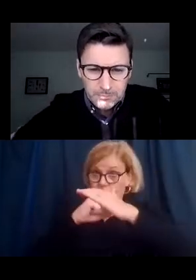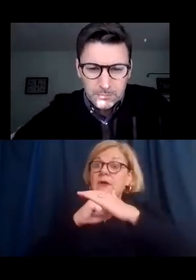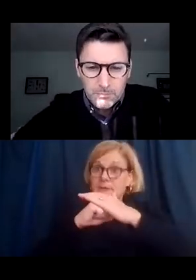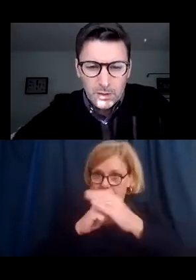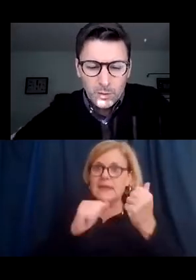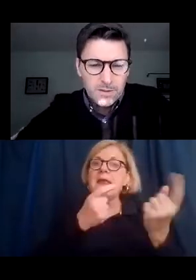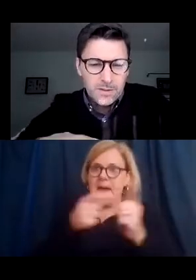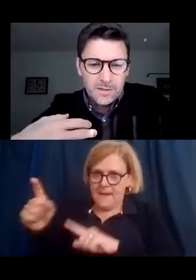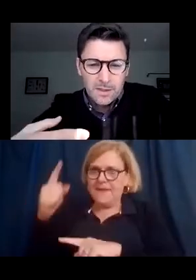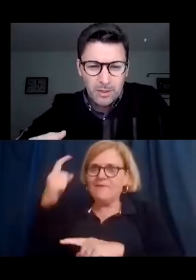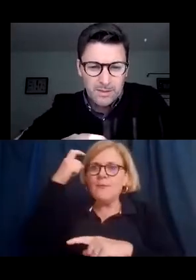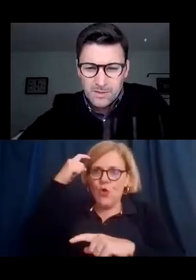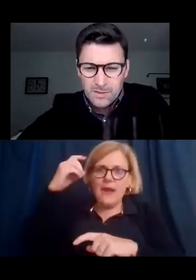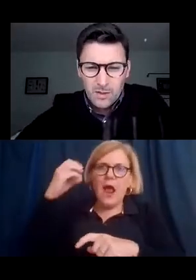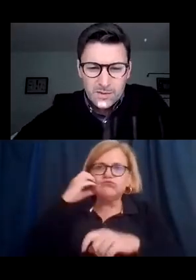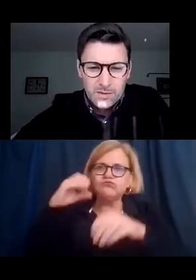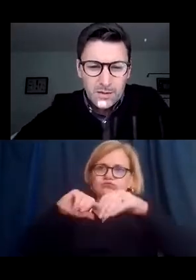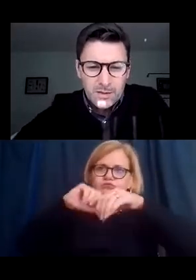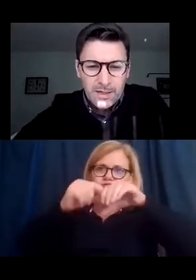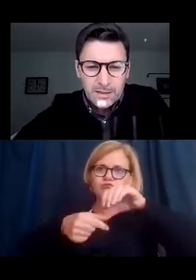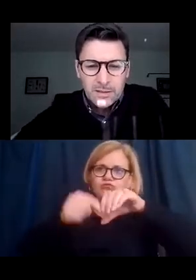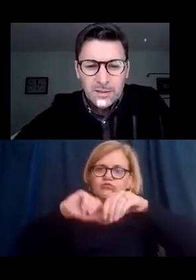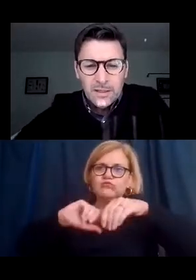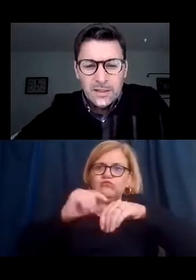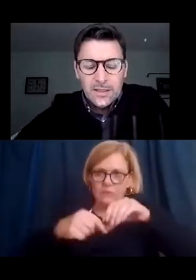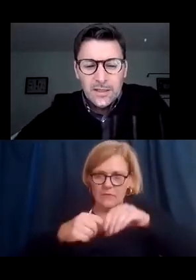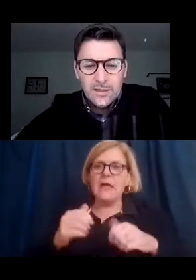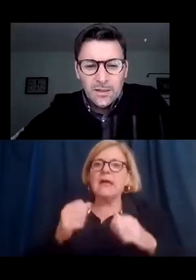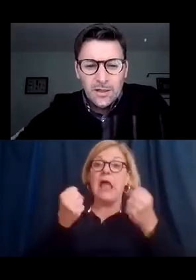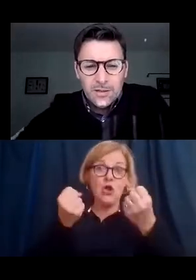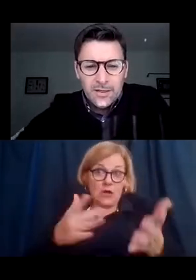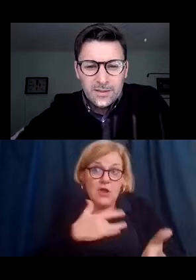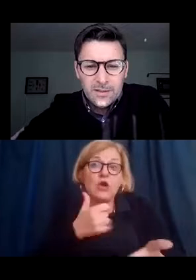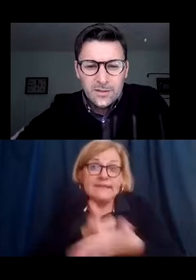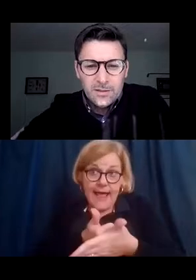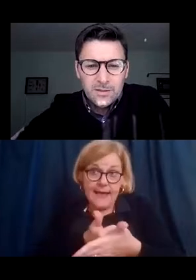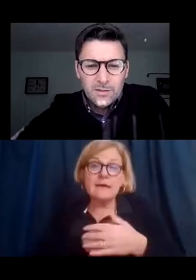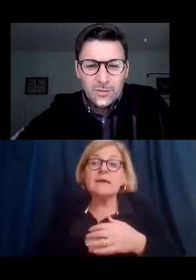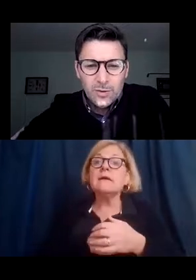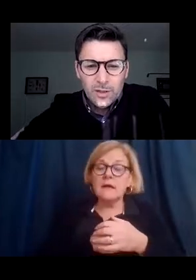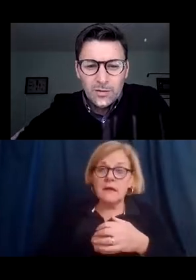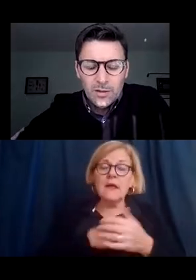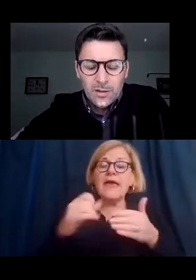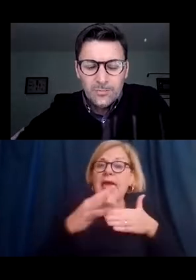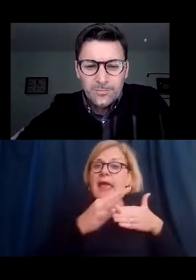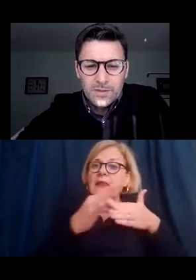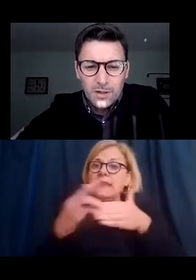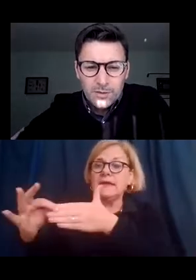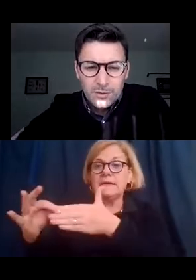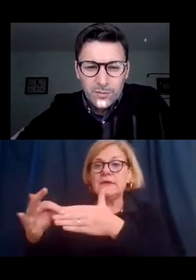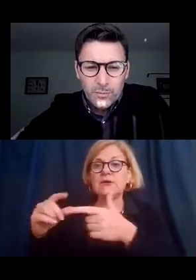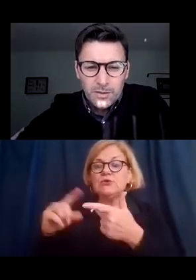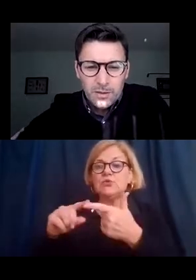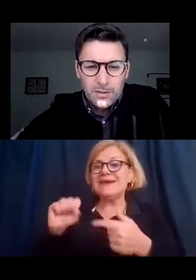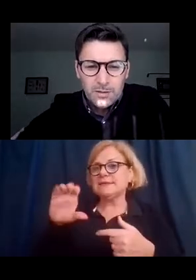buildup. This is the same process that causes heart attack. And heart attacks can lead to